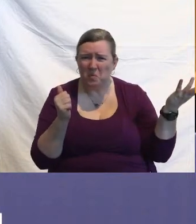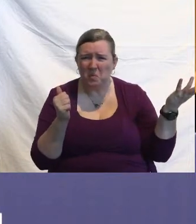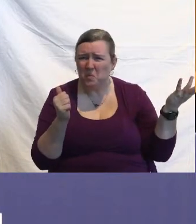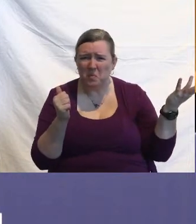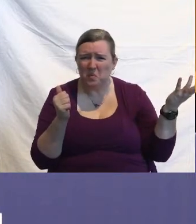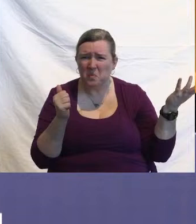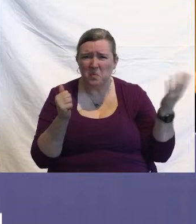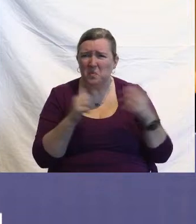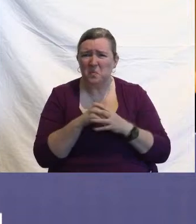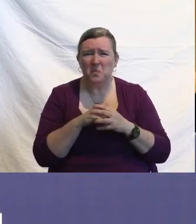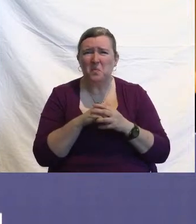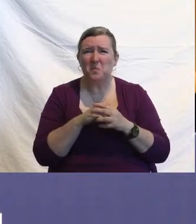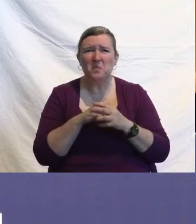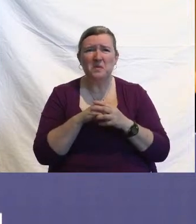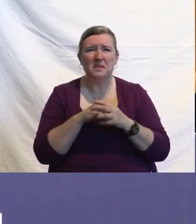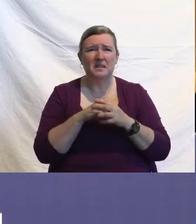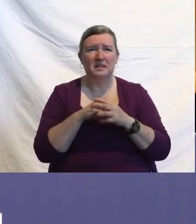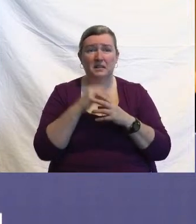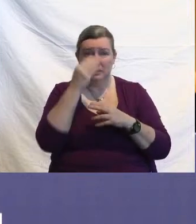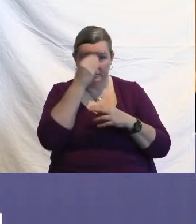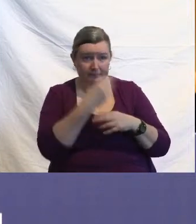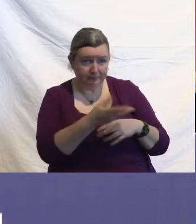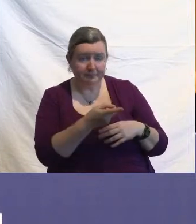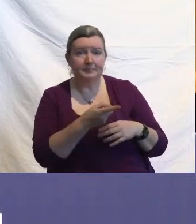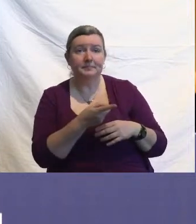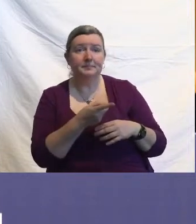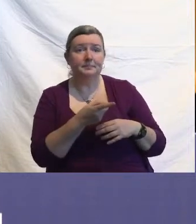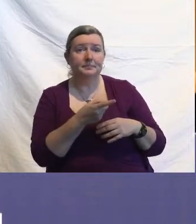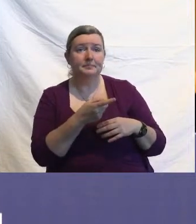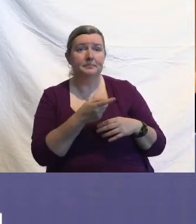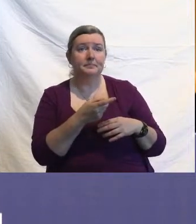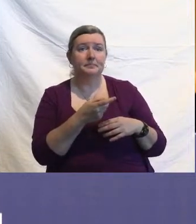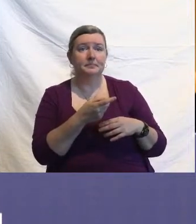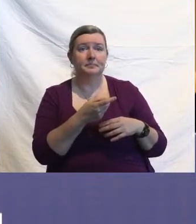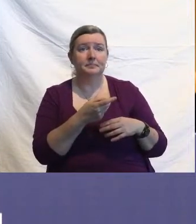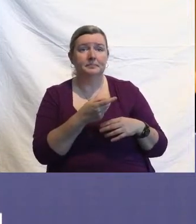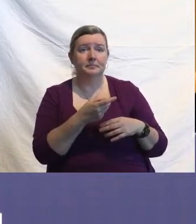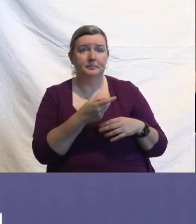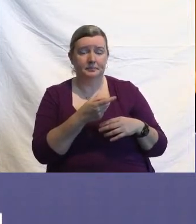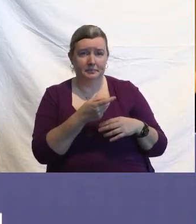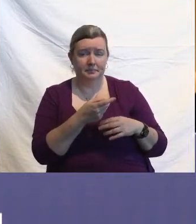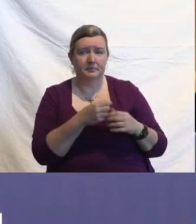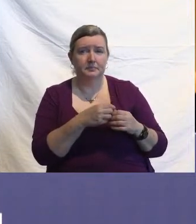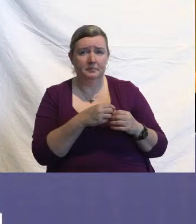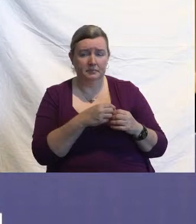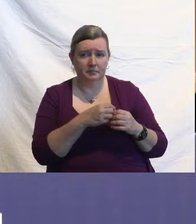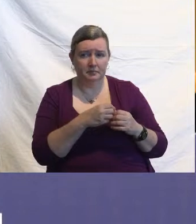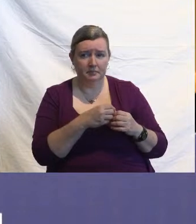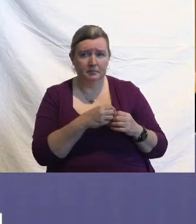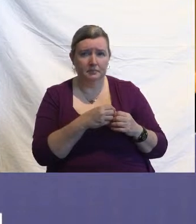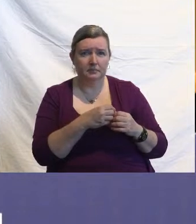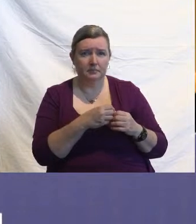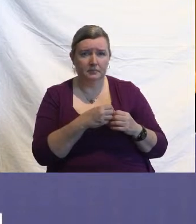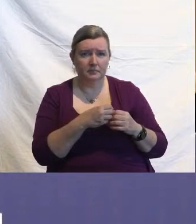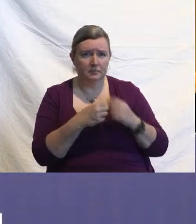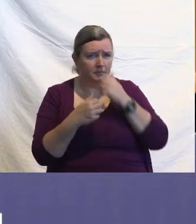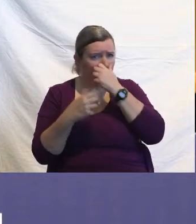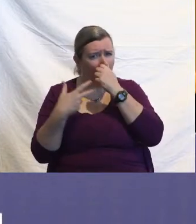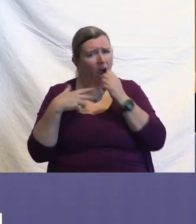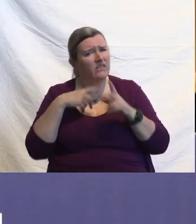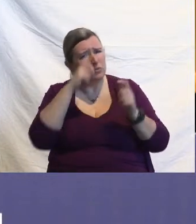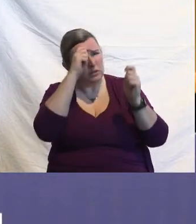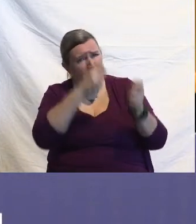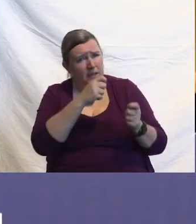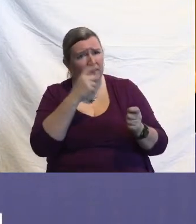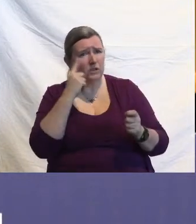Dustin, I would just say this. I did a lot of, let me put aside, I have a lot of respect and regard for Senator